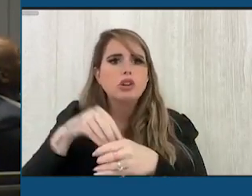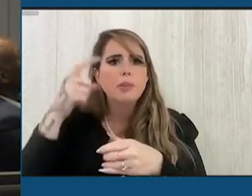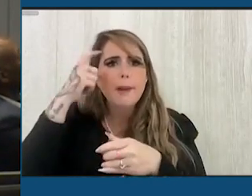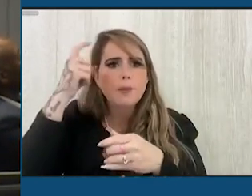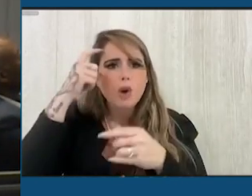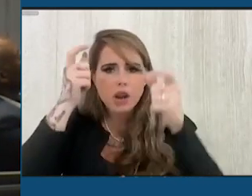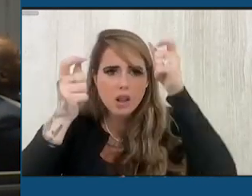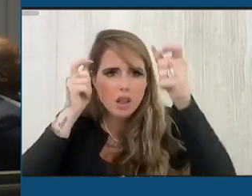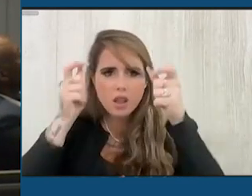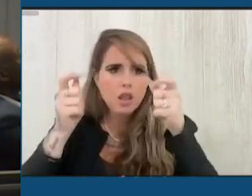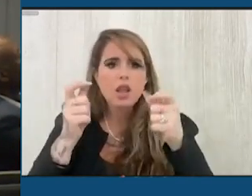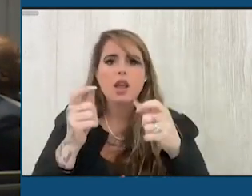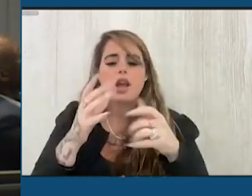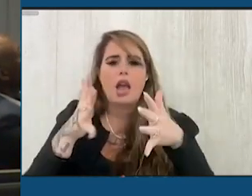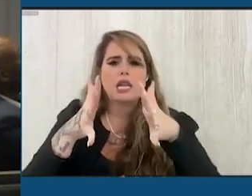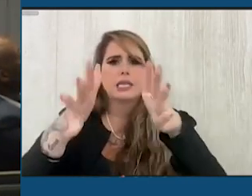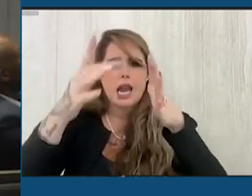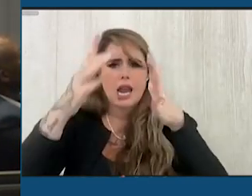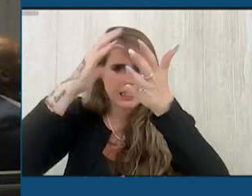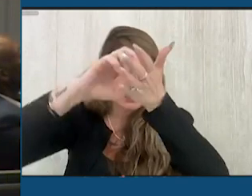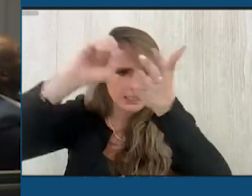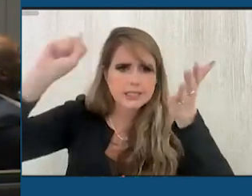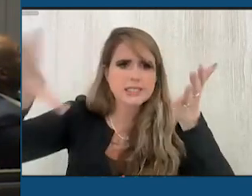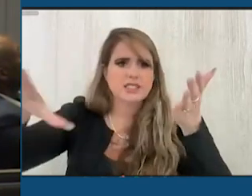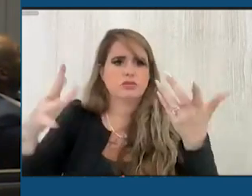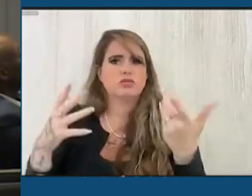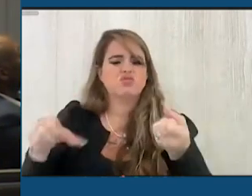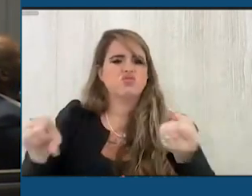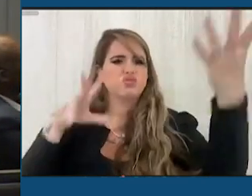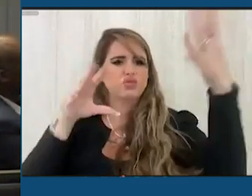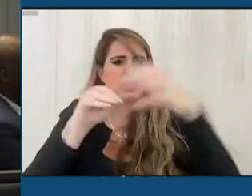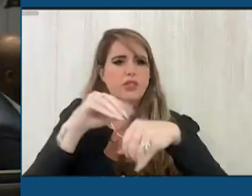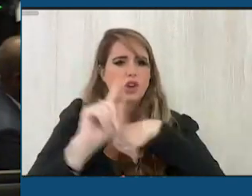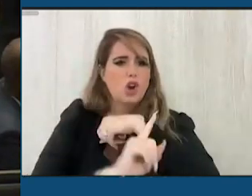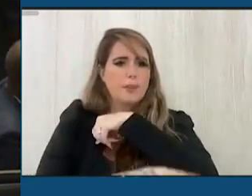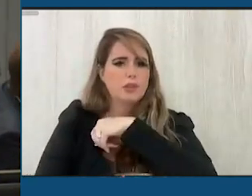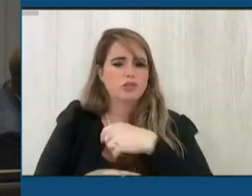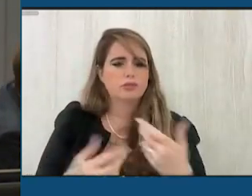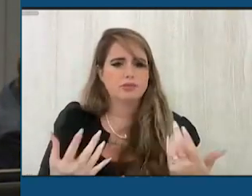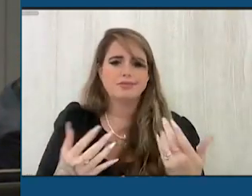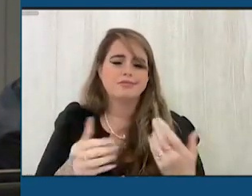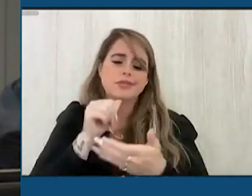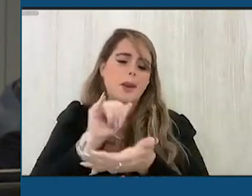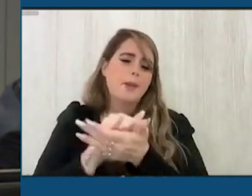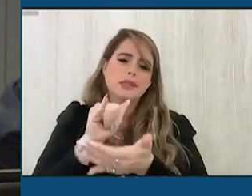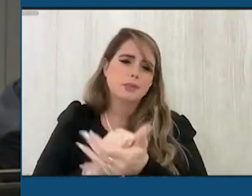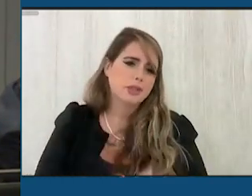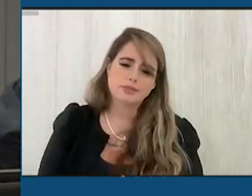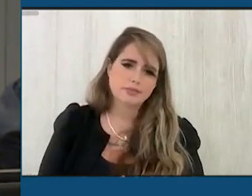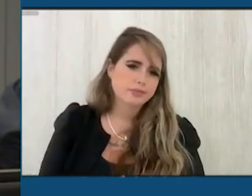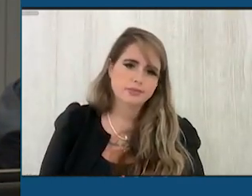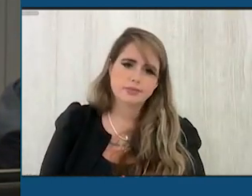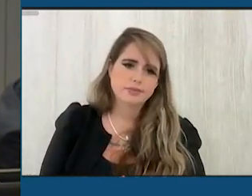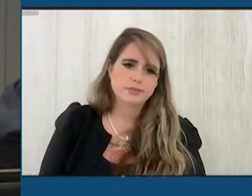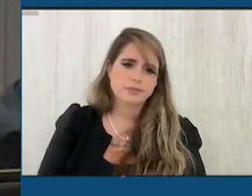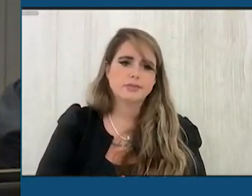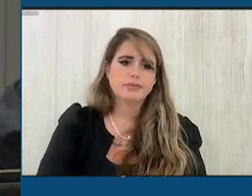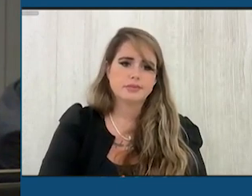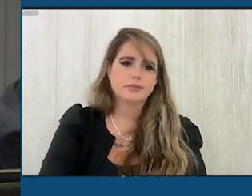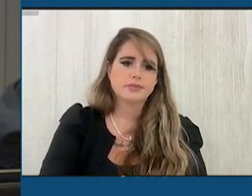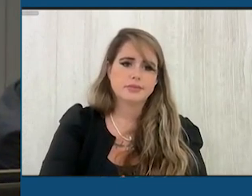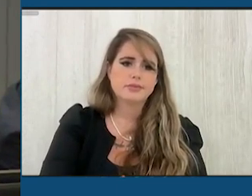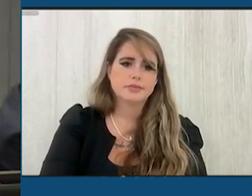and take the anxiety and carve it out and like throw it into a garbage pail. It ain't possible. I've been an anxious